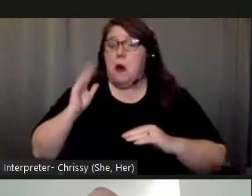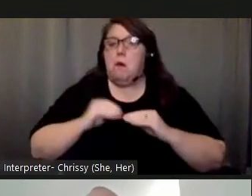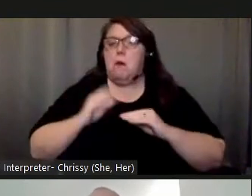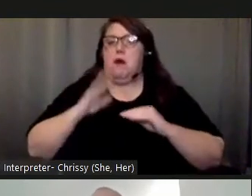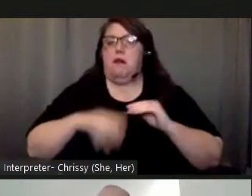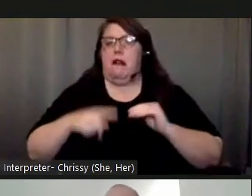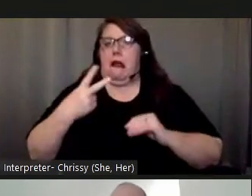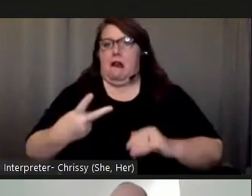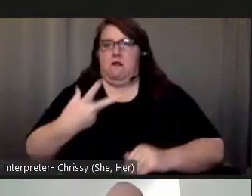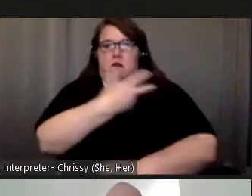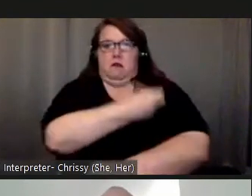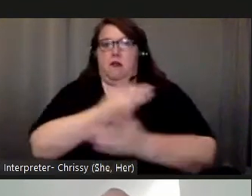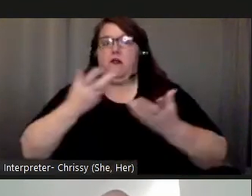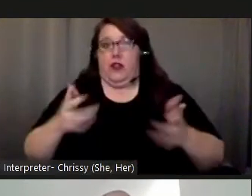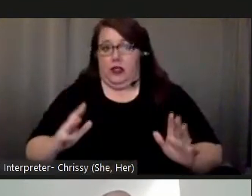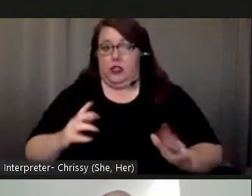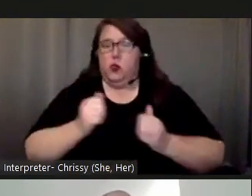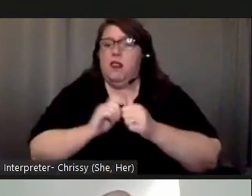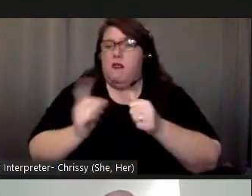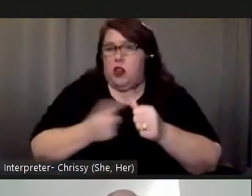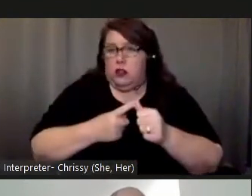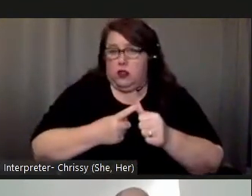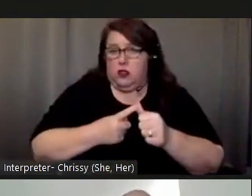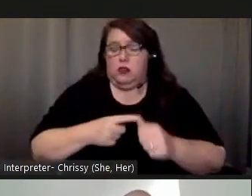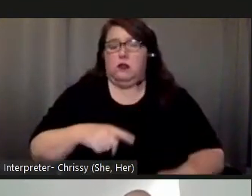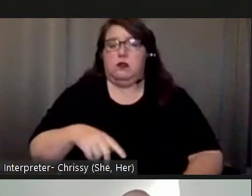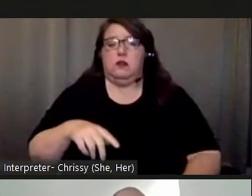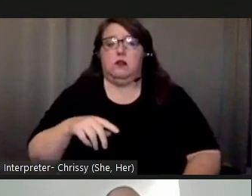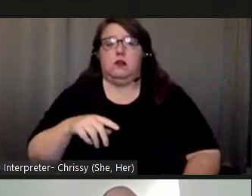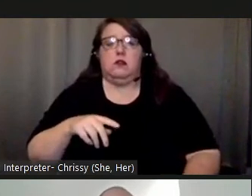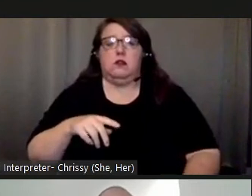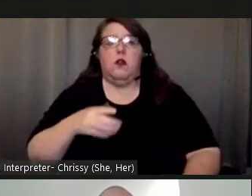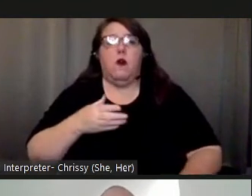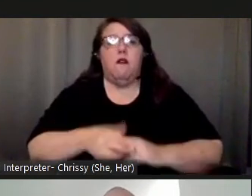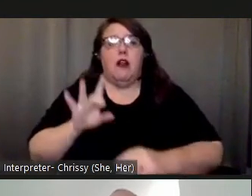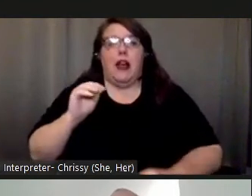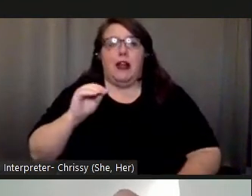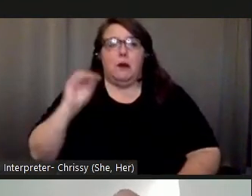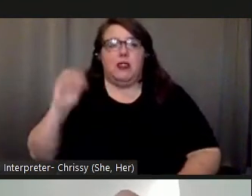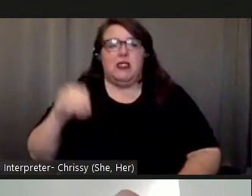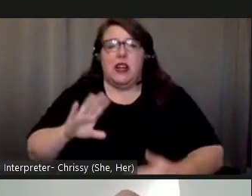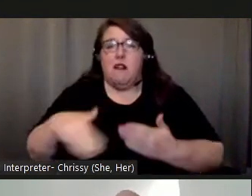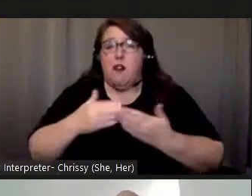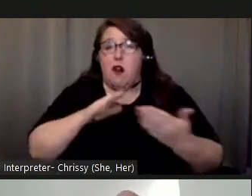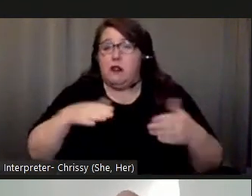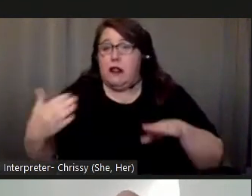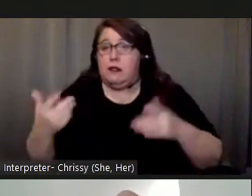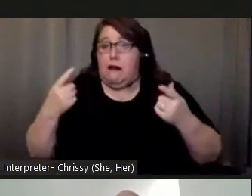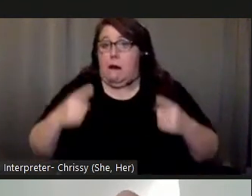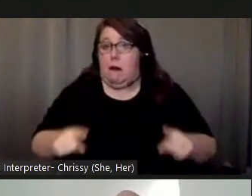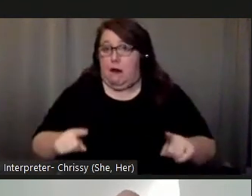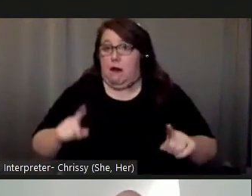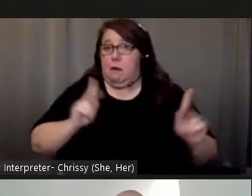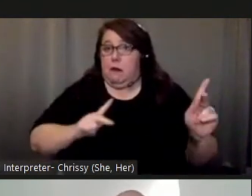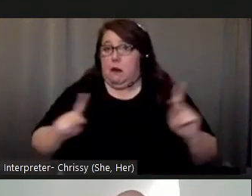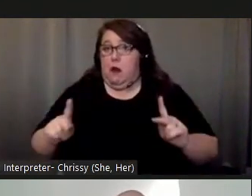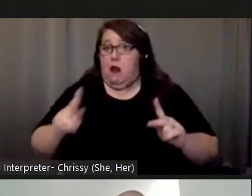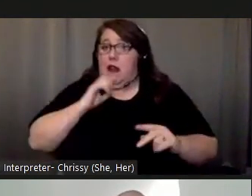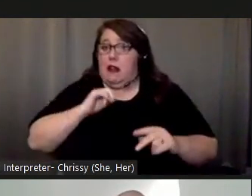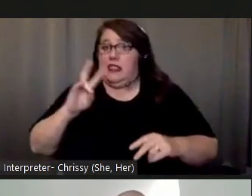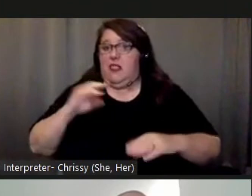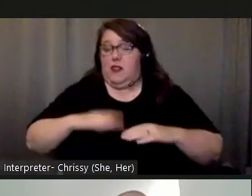first dose. We know nationally over 80% of all deaths are occurring in people 70 and